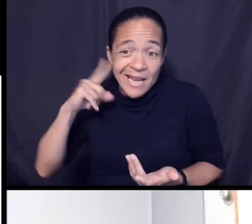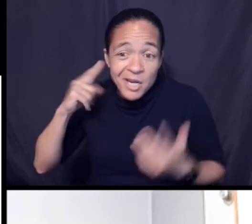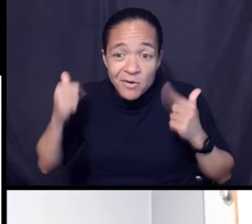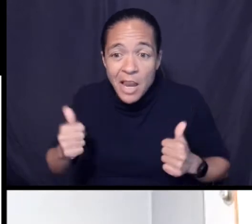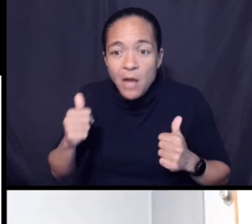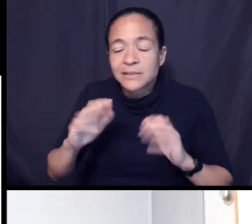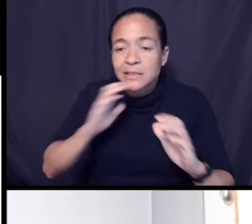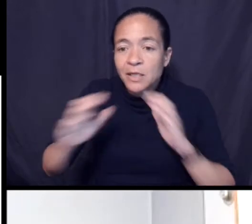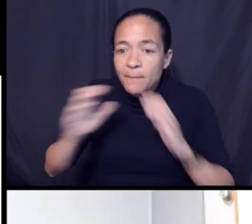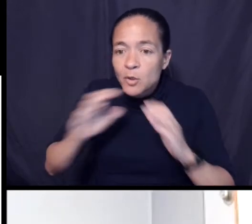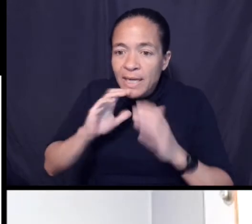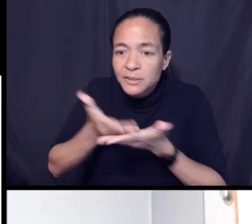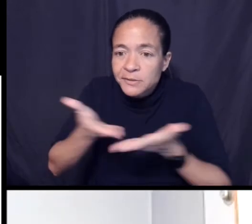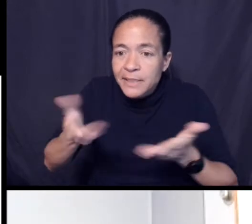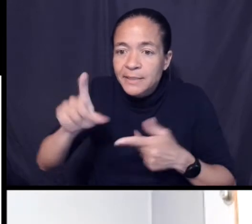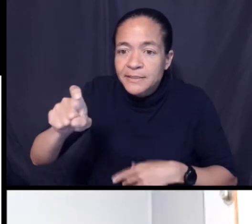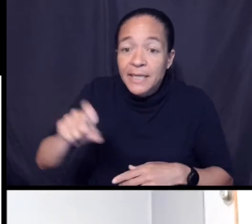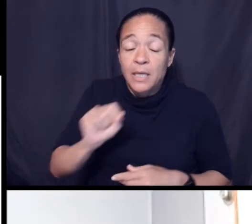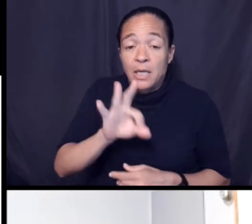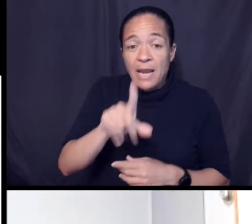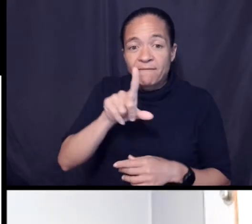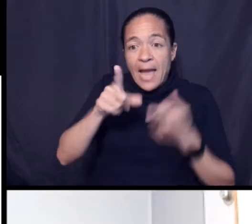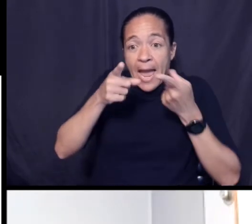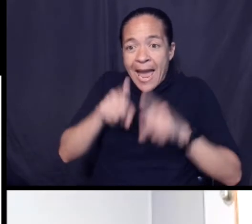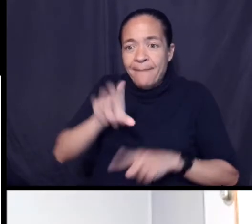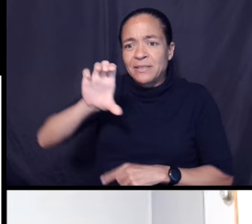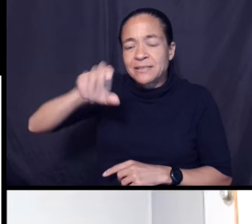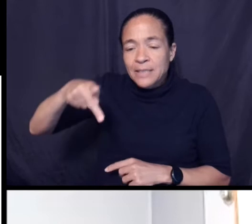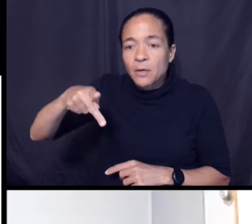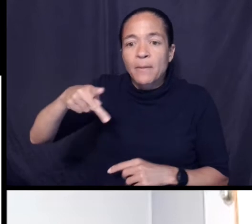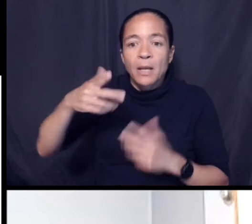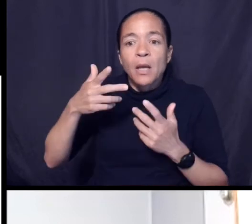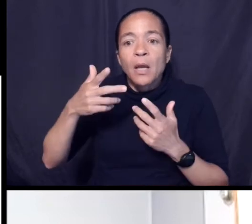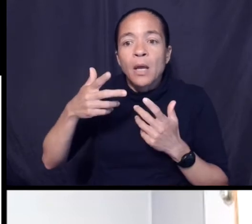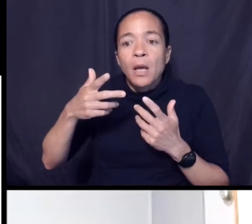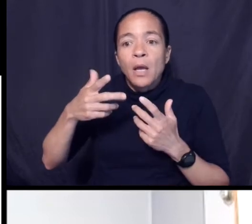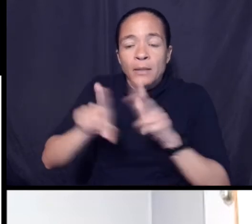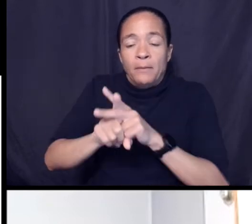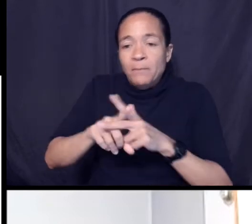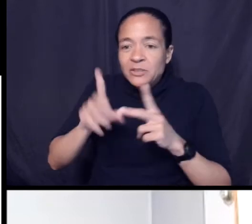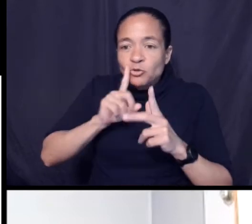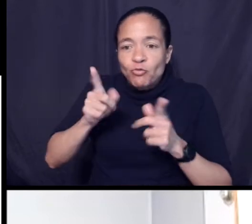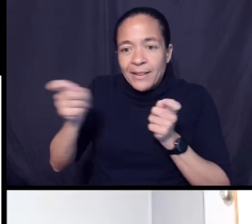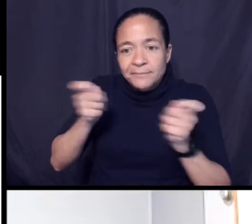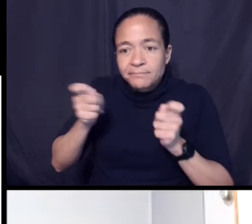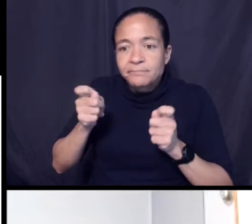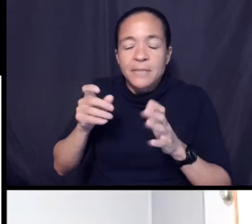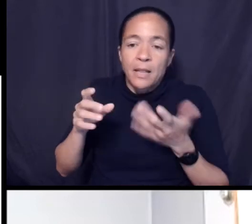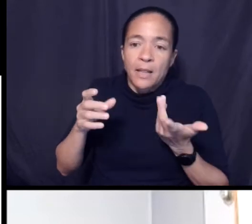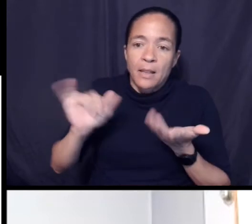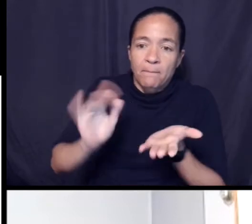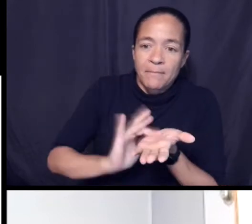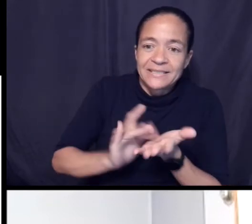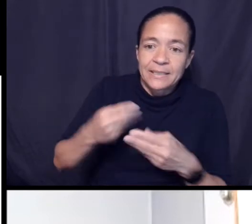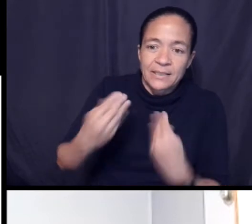devices. If there are cerebral palsy symptoms, just symptomatic management of those, whether that is through muscle